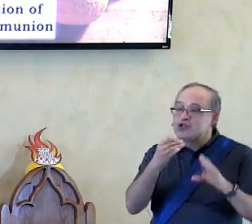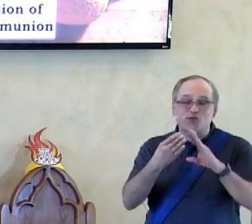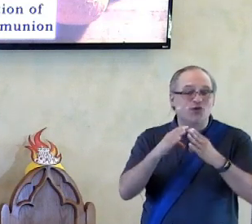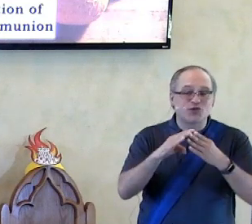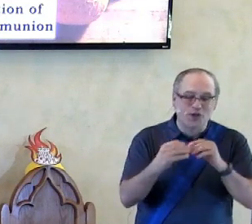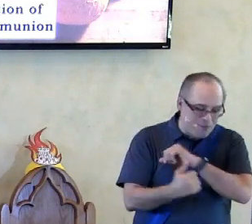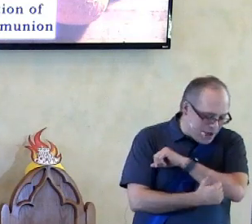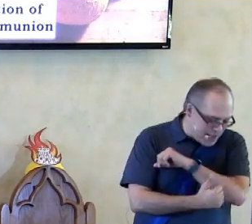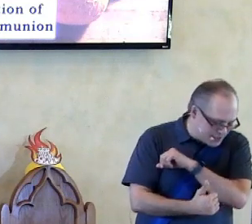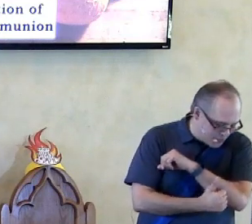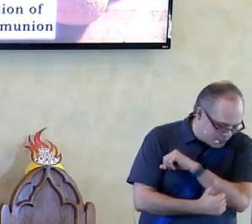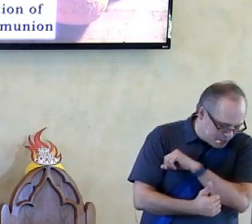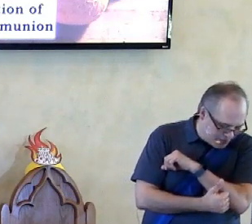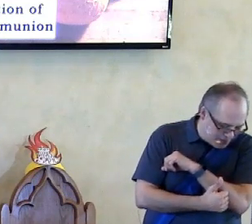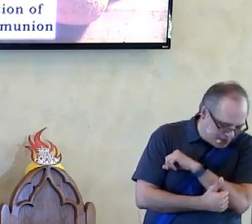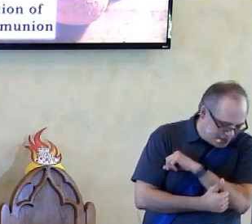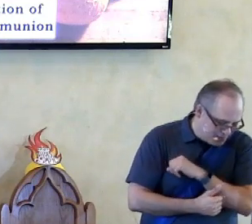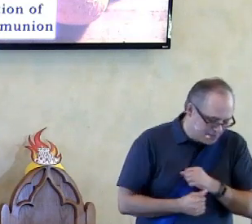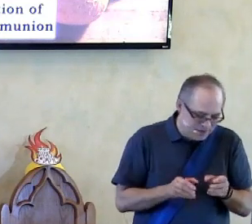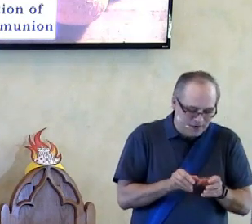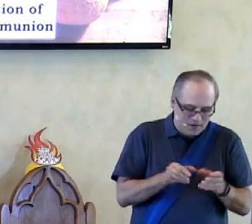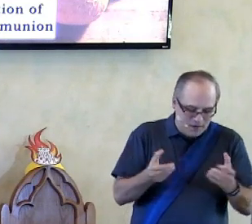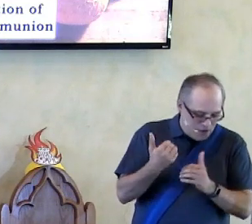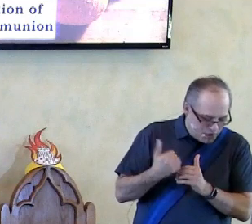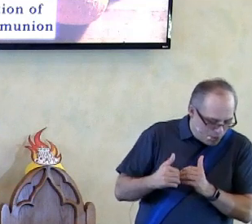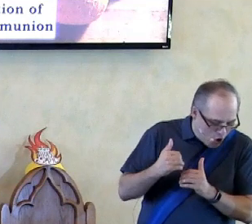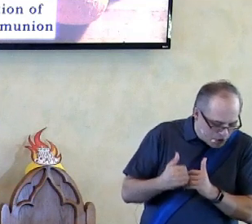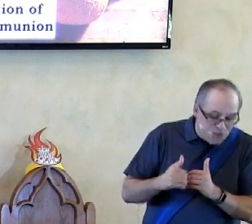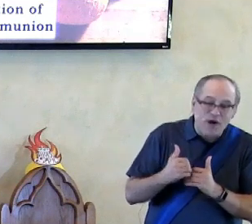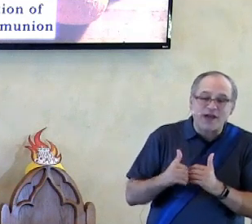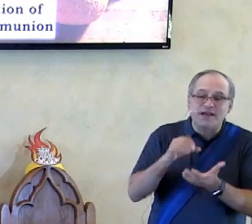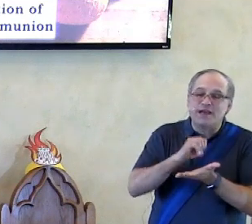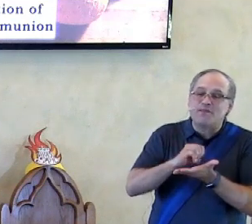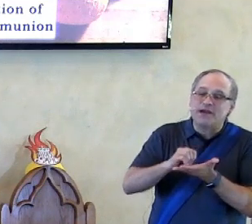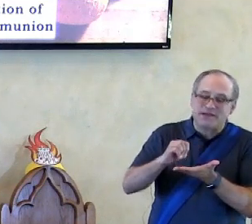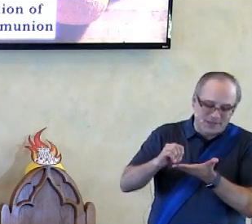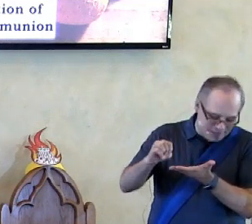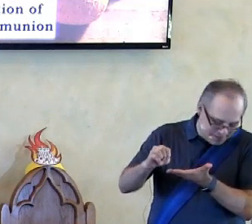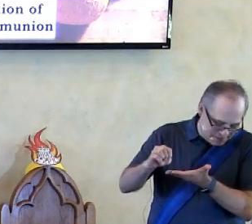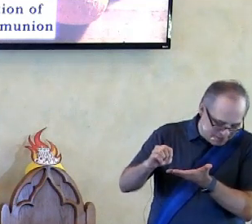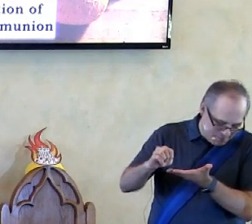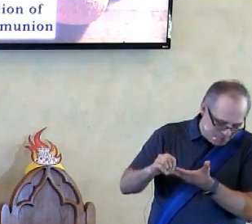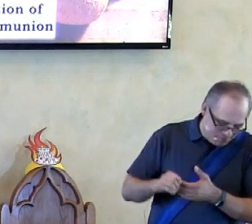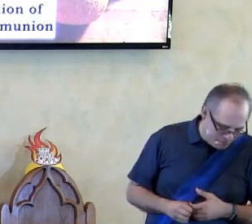another Jerusalem Passover, the broken bread in Emmaus,